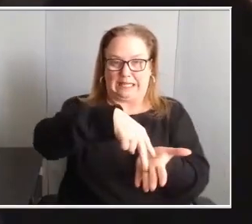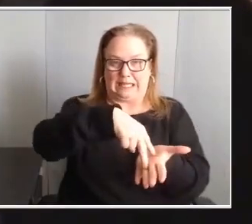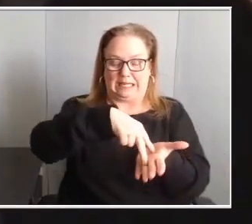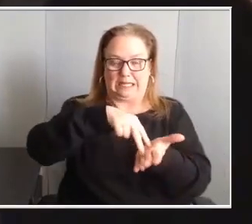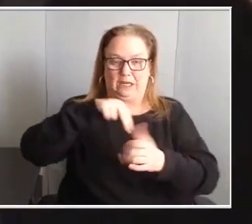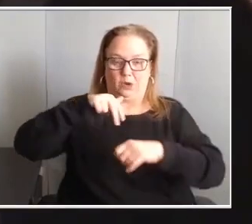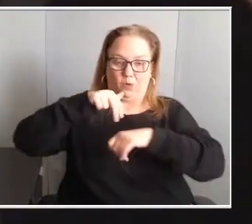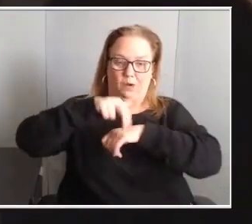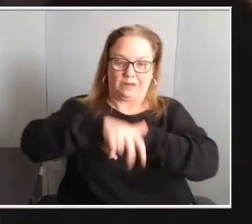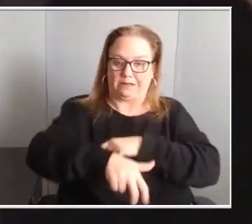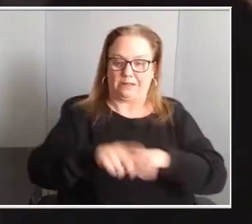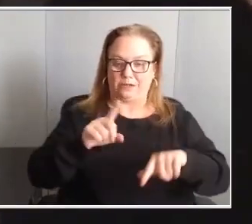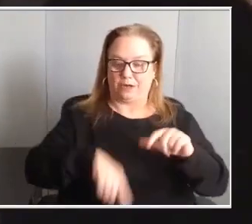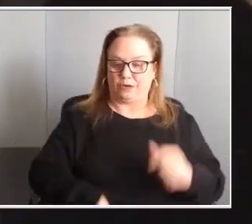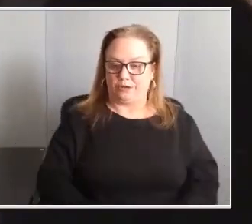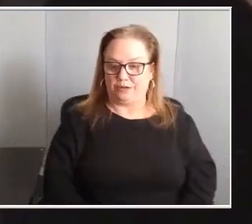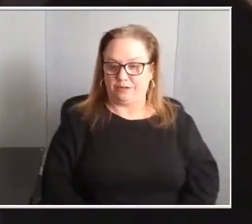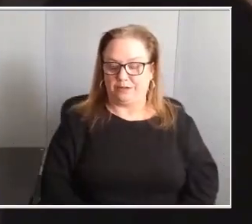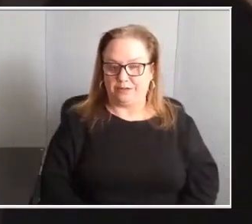walk downstairs.